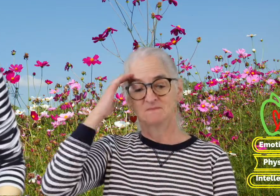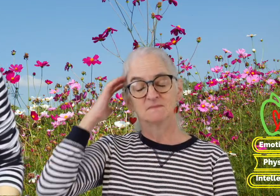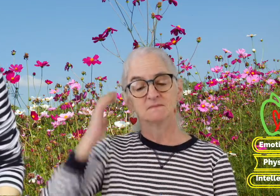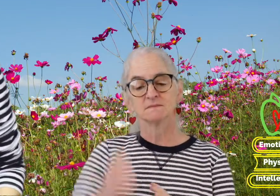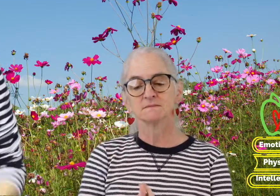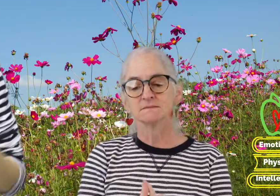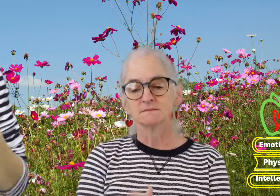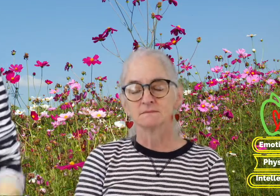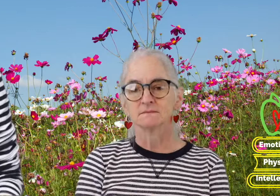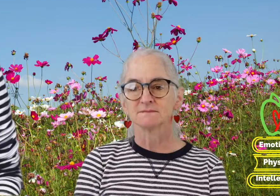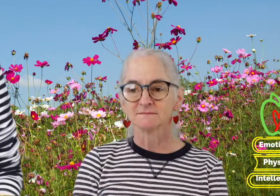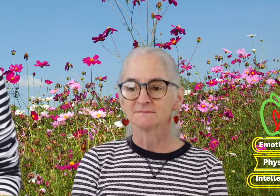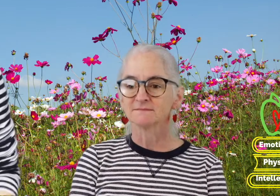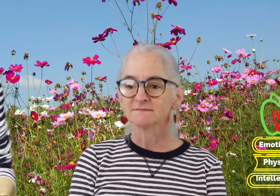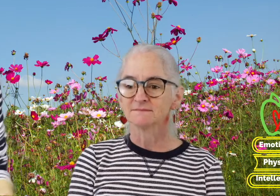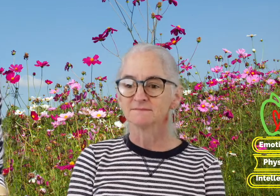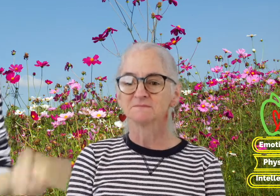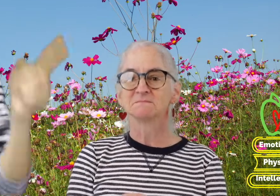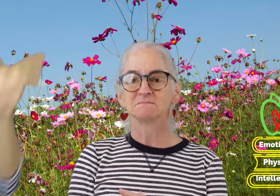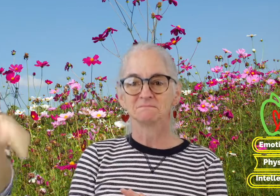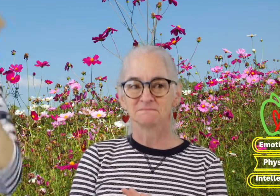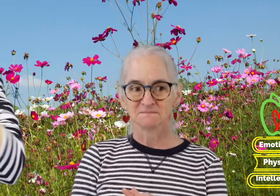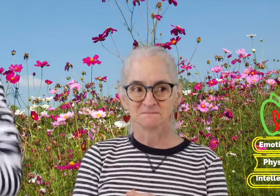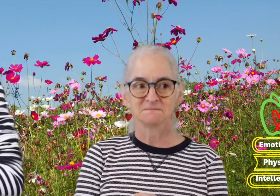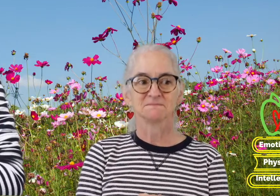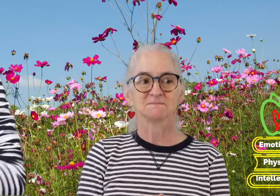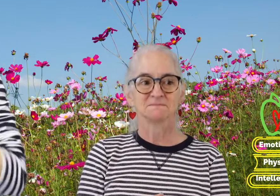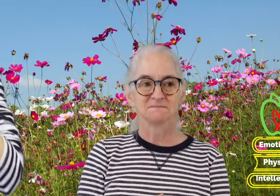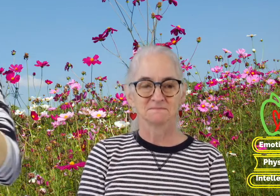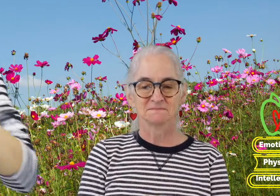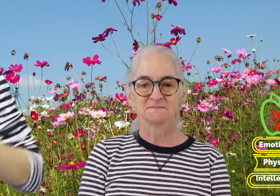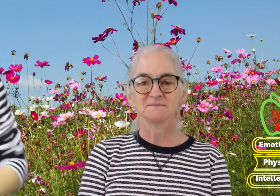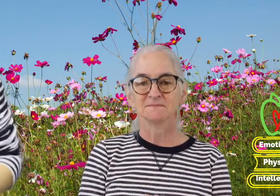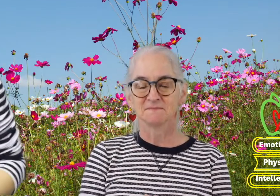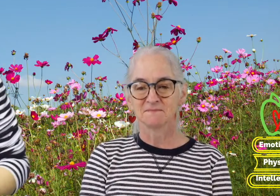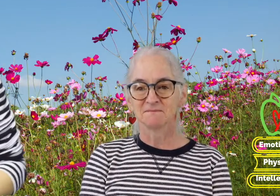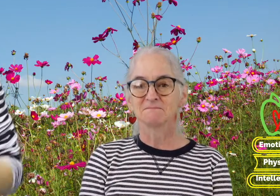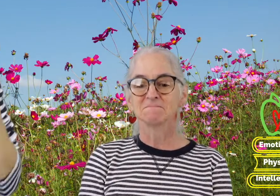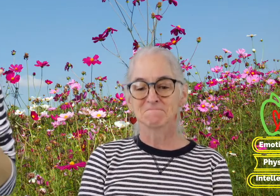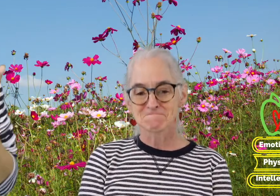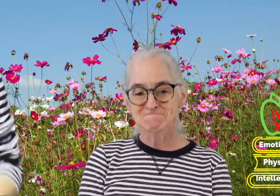feel happy. And remember, when they share with you, you're gonna